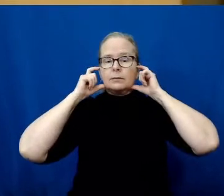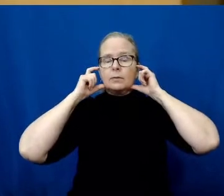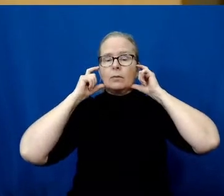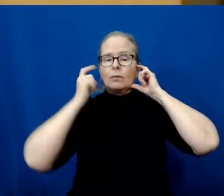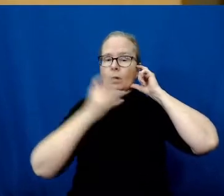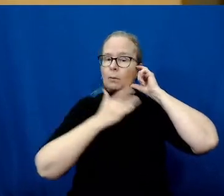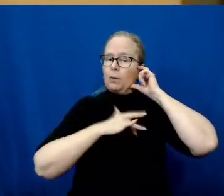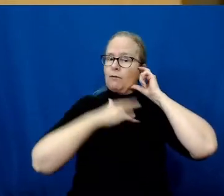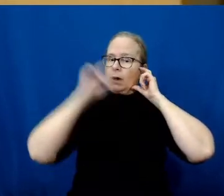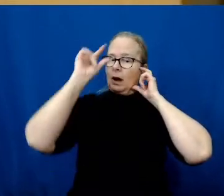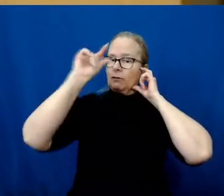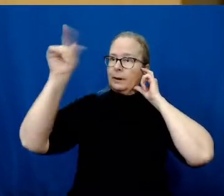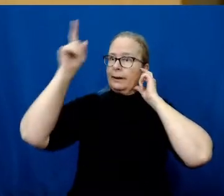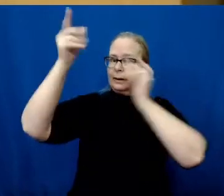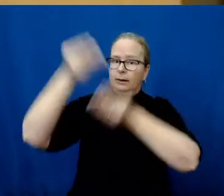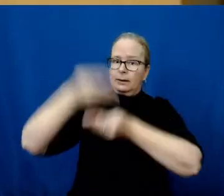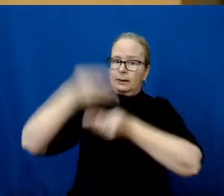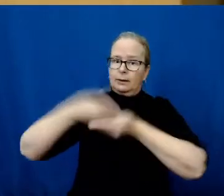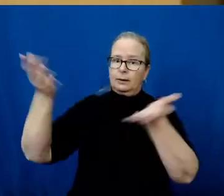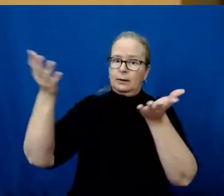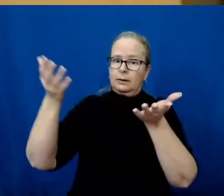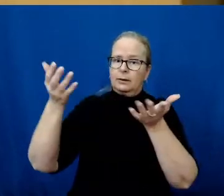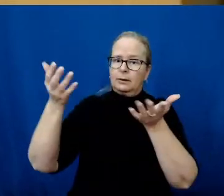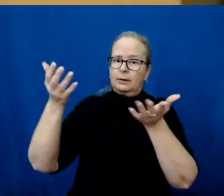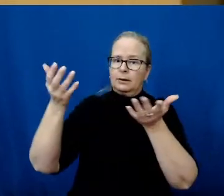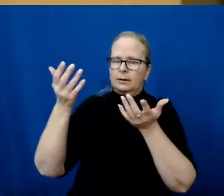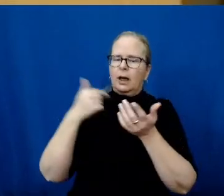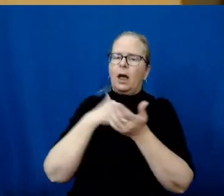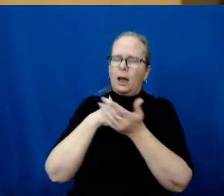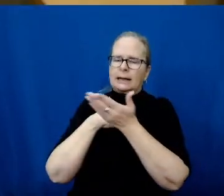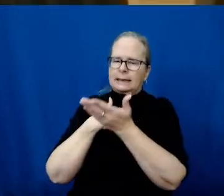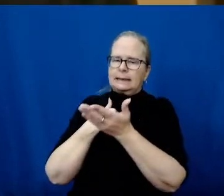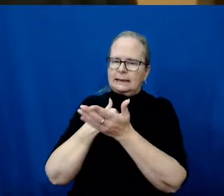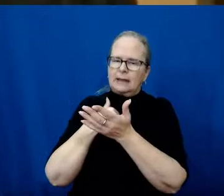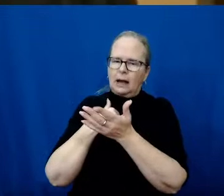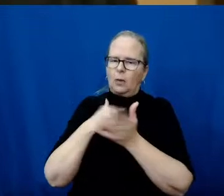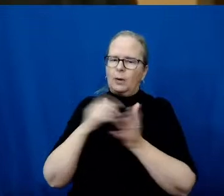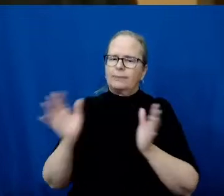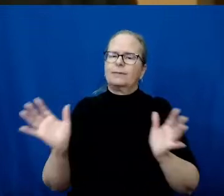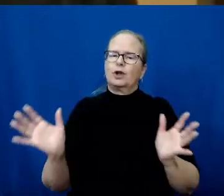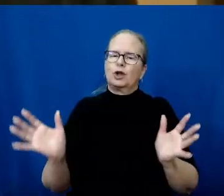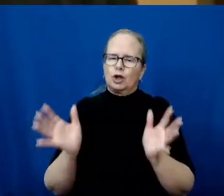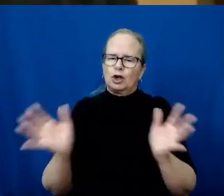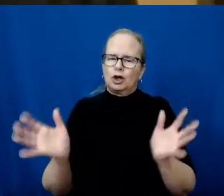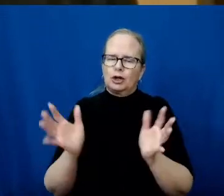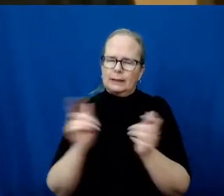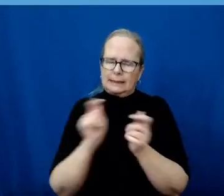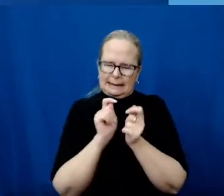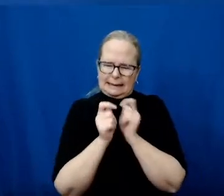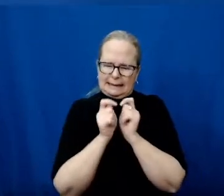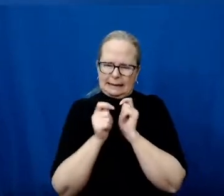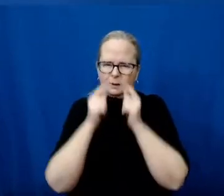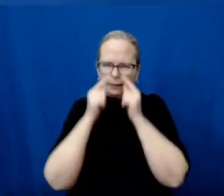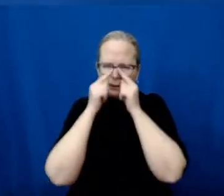consider getting respirator style masks for all kids going forward. Thank you very